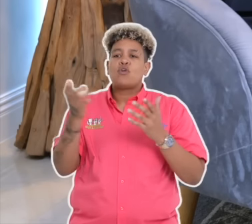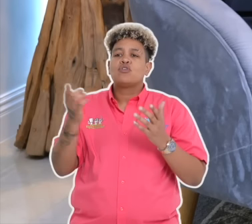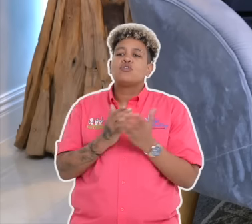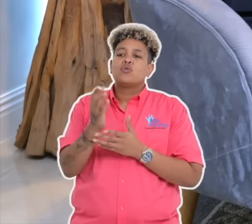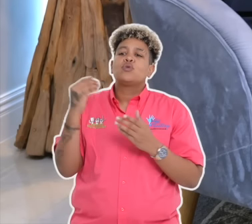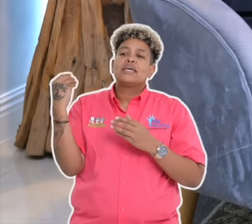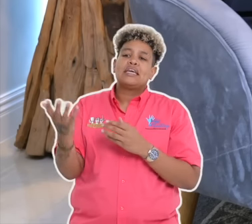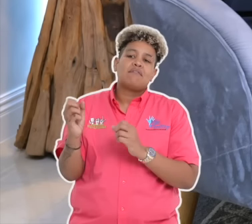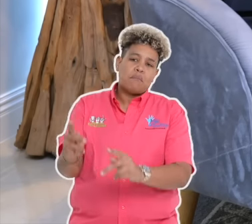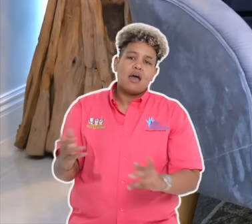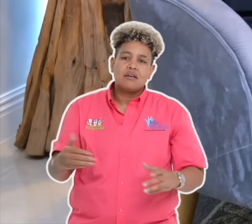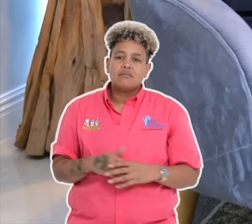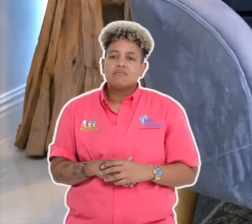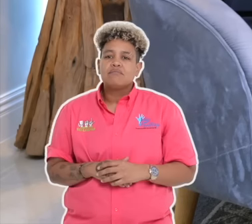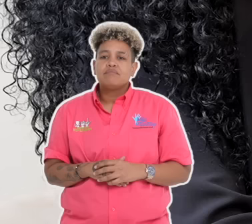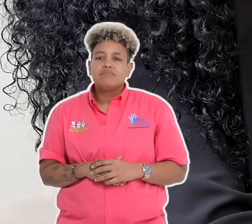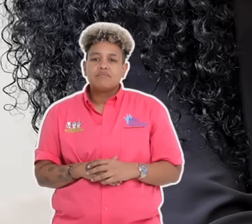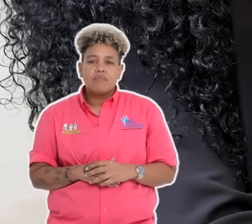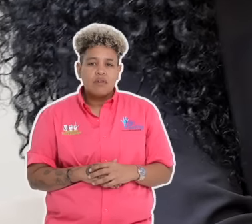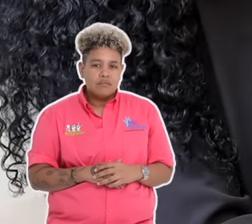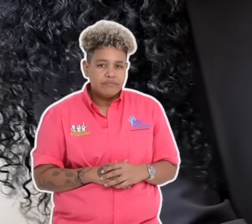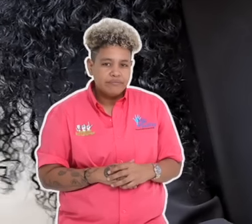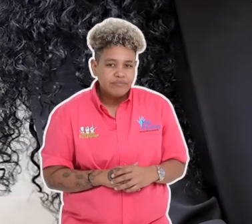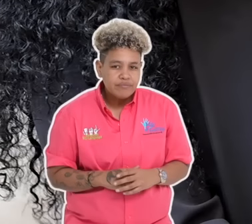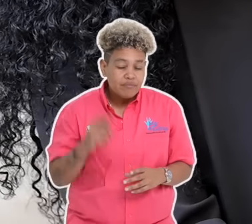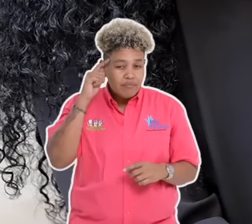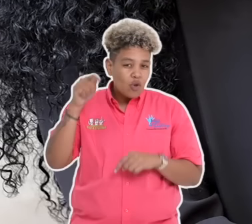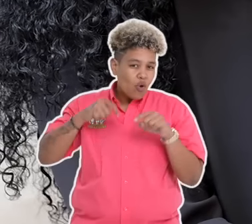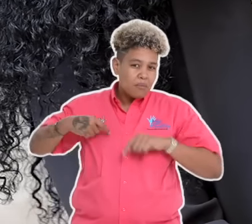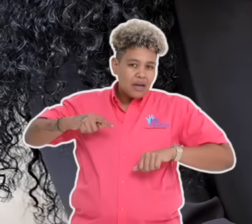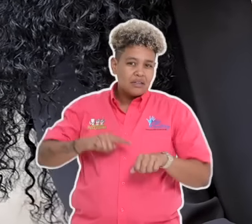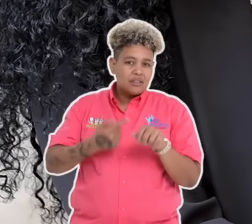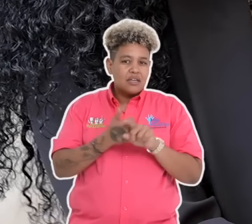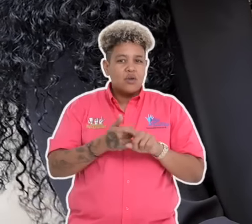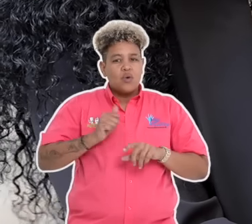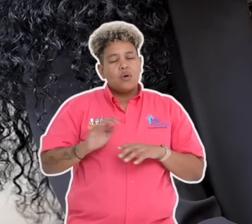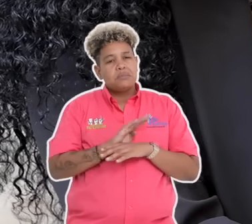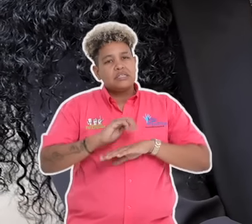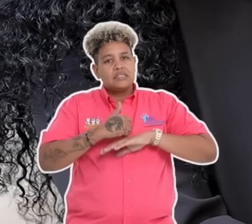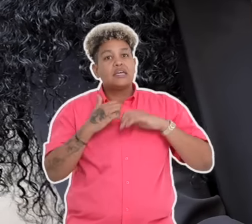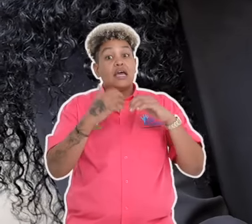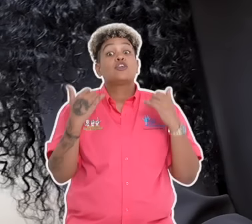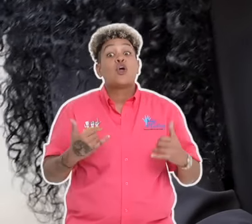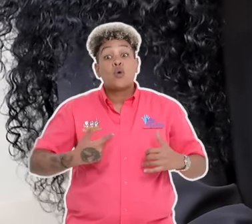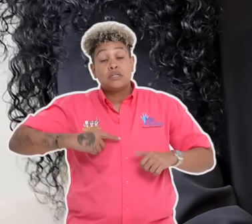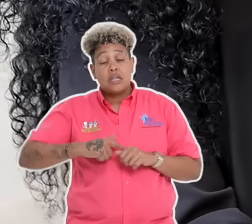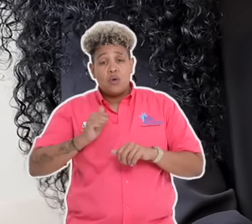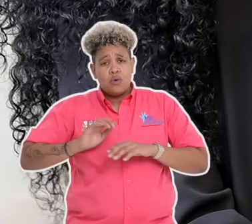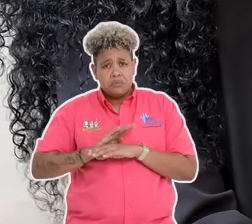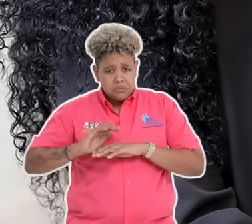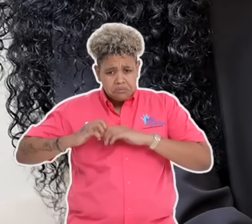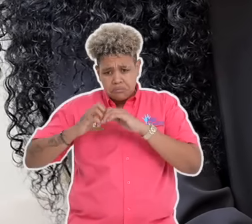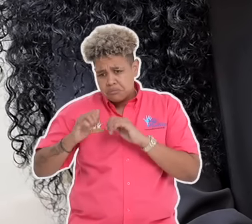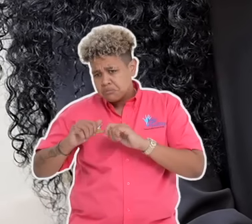the world and in terms of giving back? So is actually going back to starting off being an entrepreneur. So now